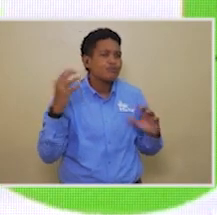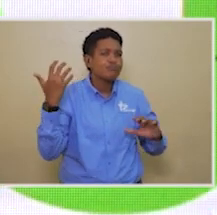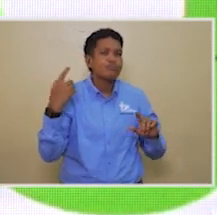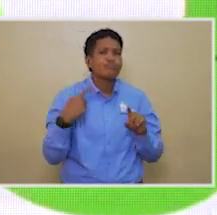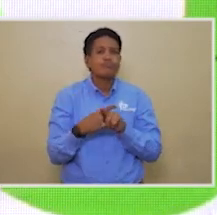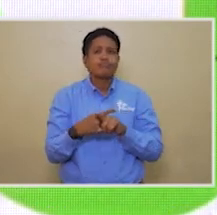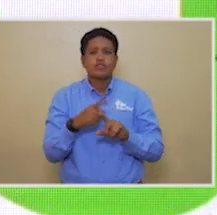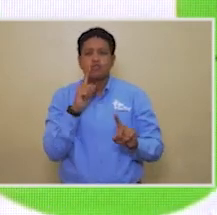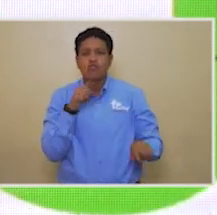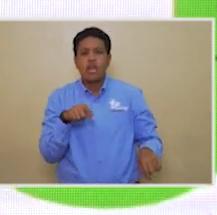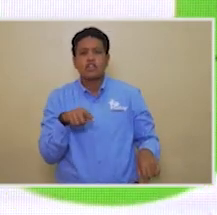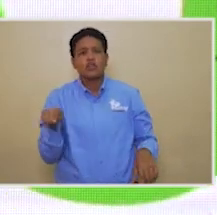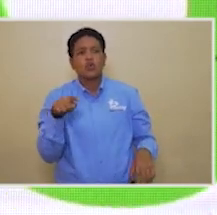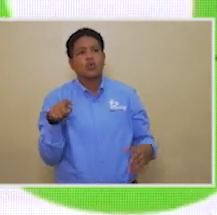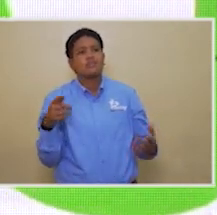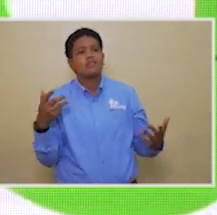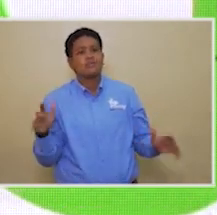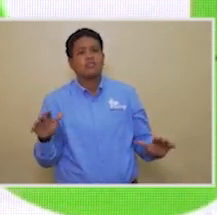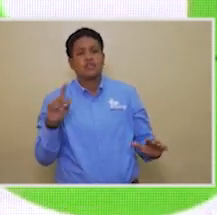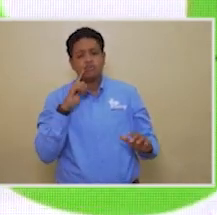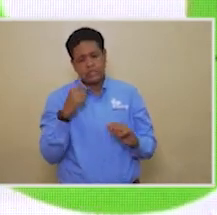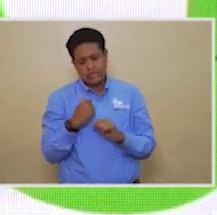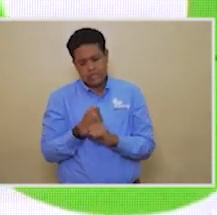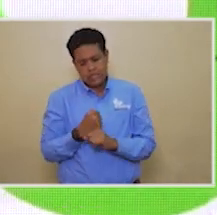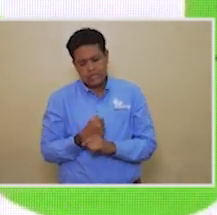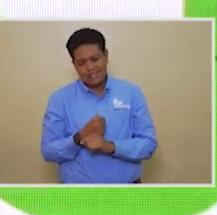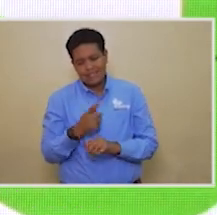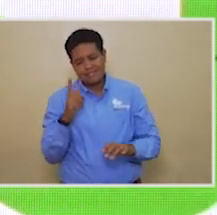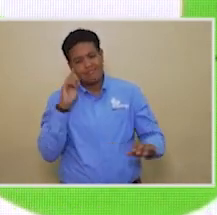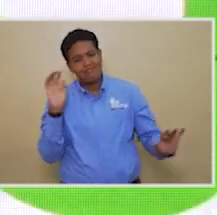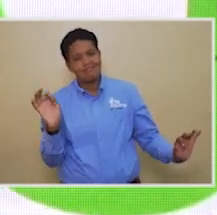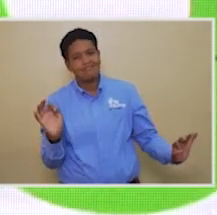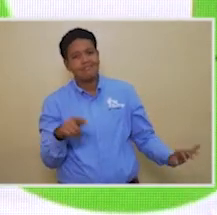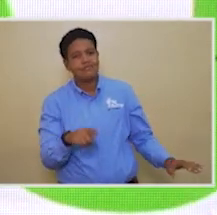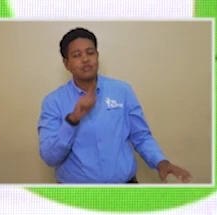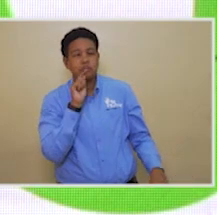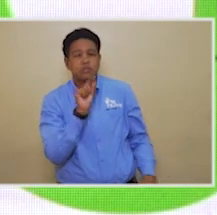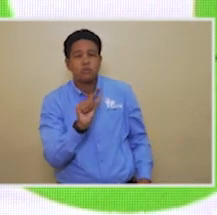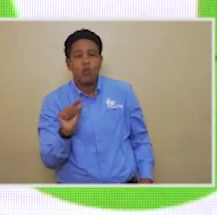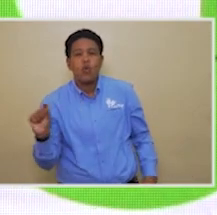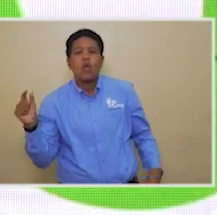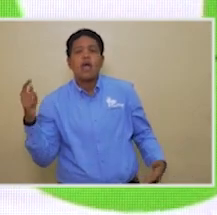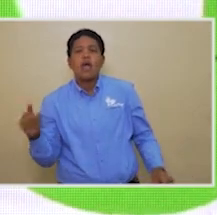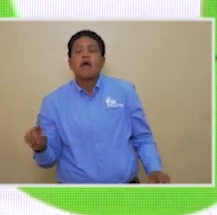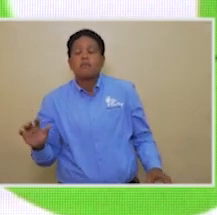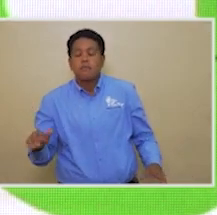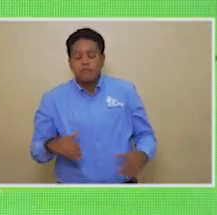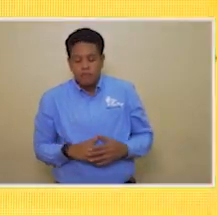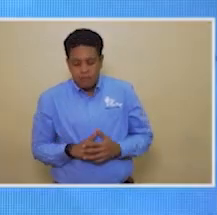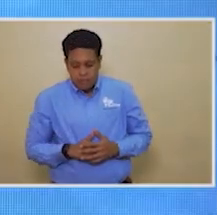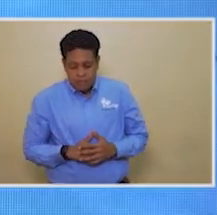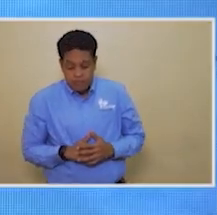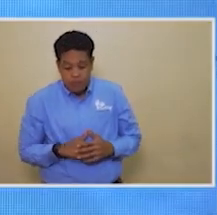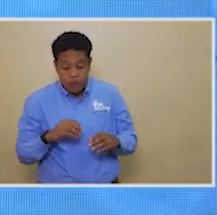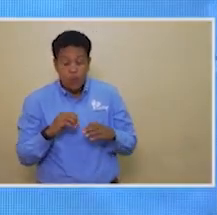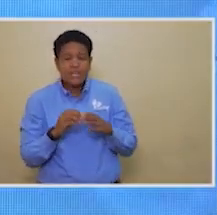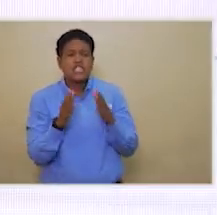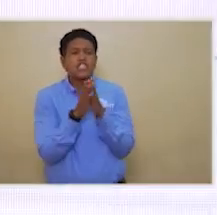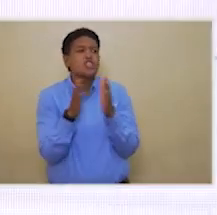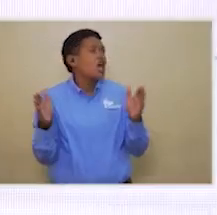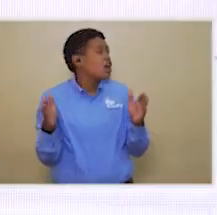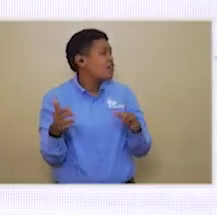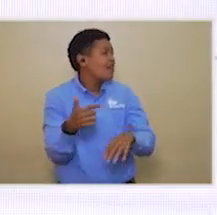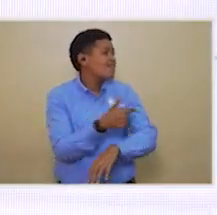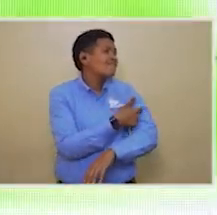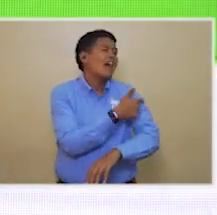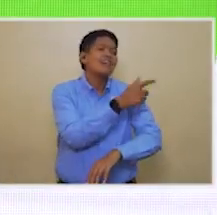reactions, those have been statistically insignificant and very small. So in general, the